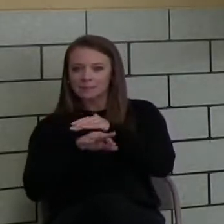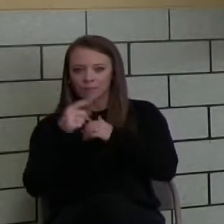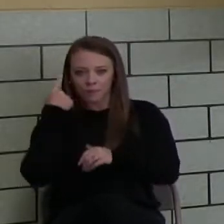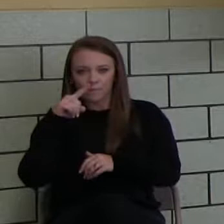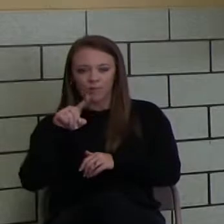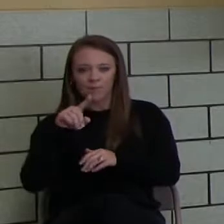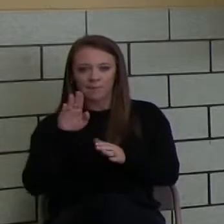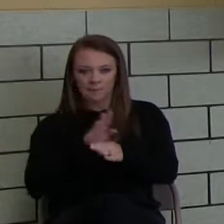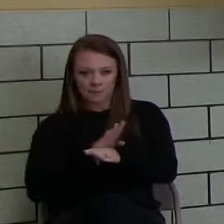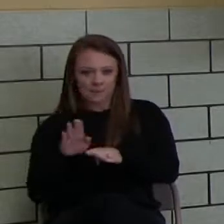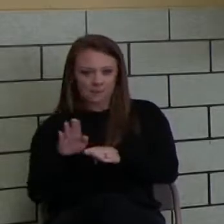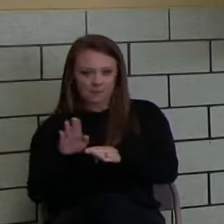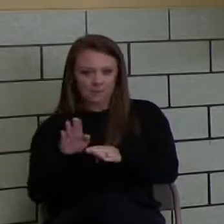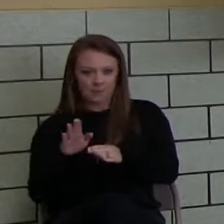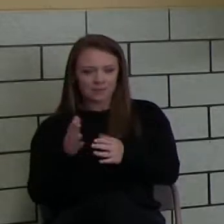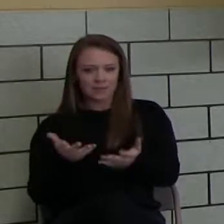require